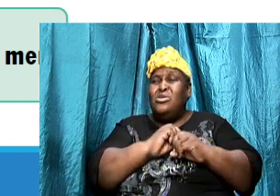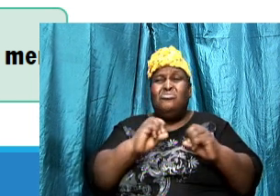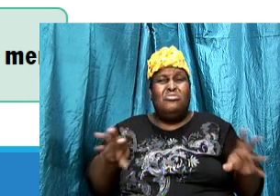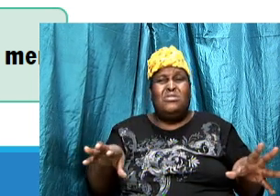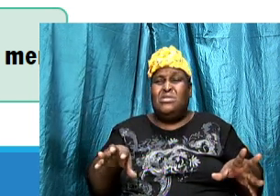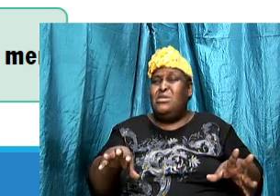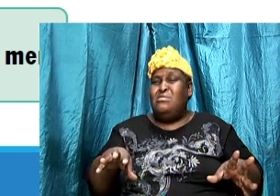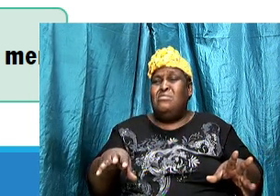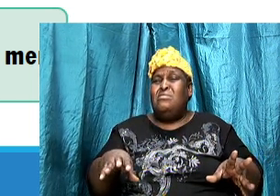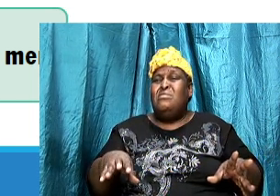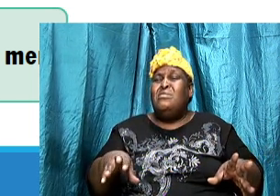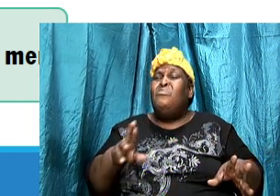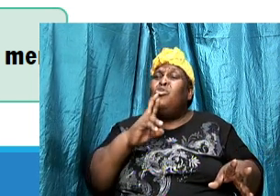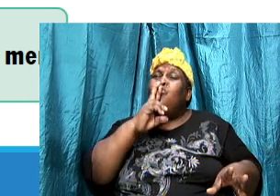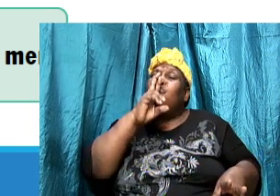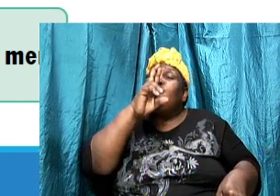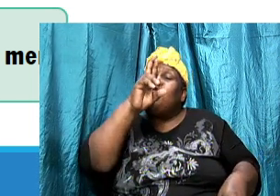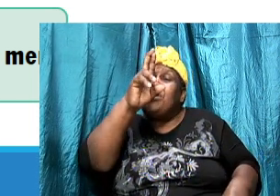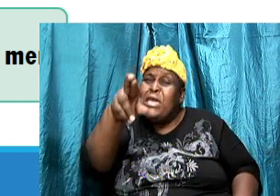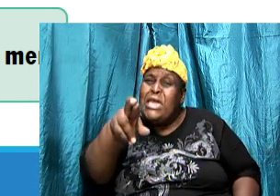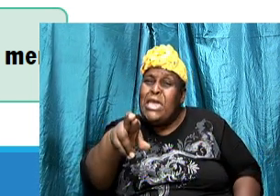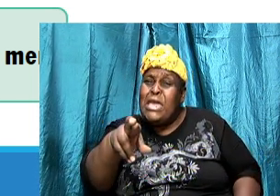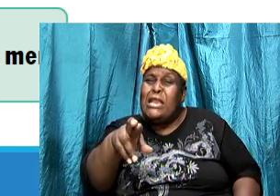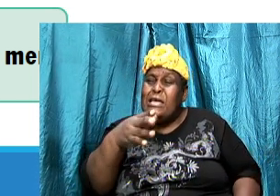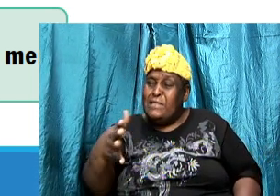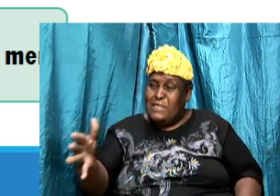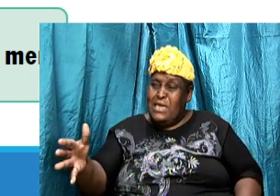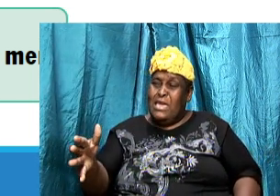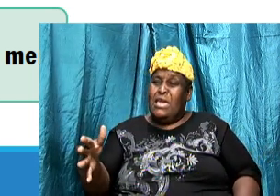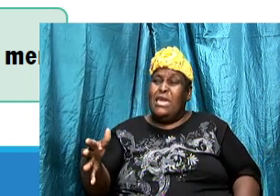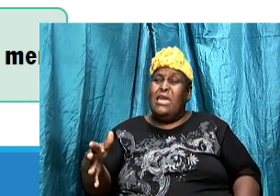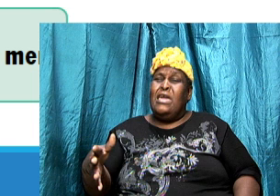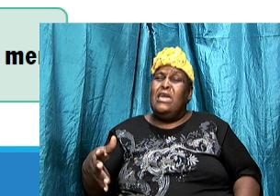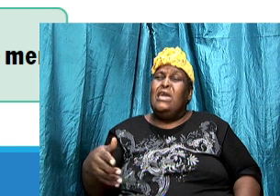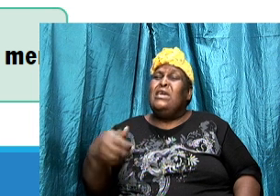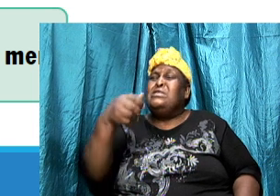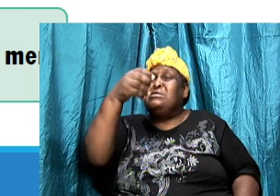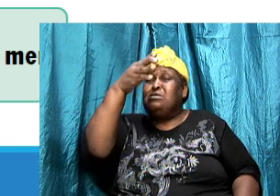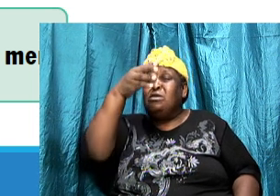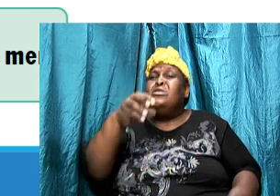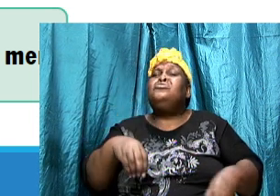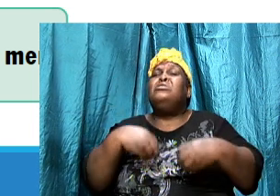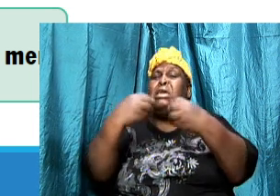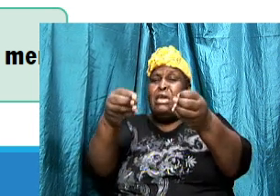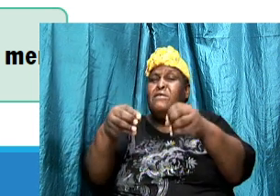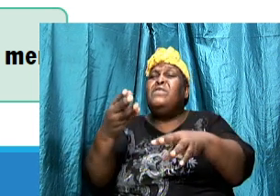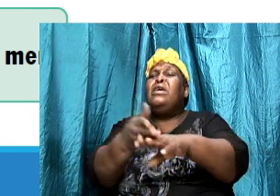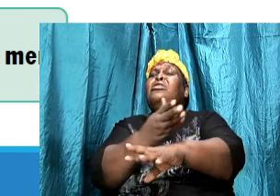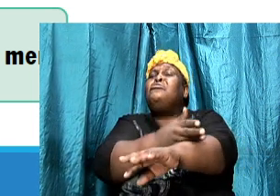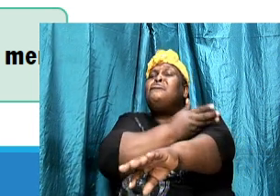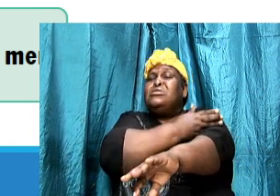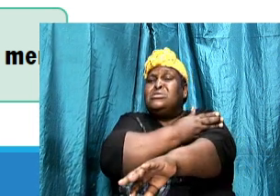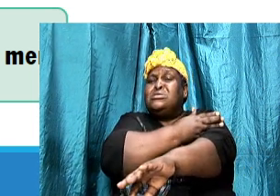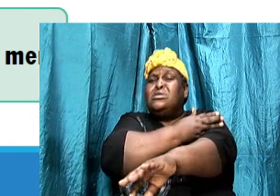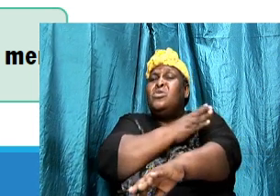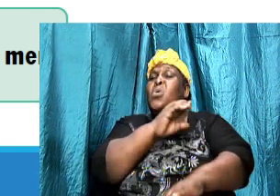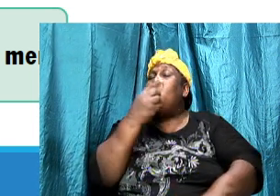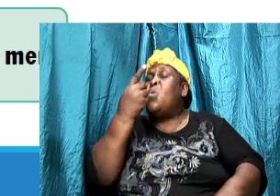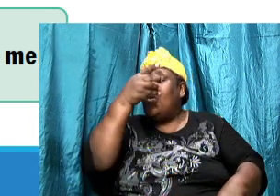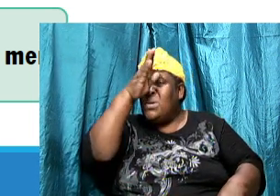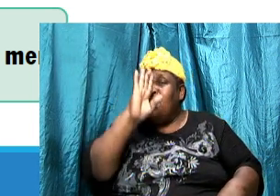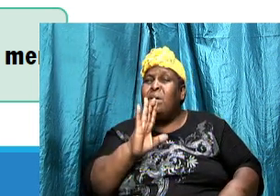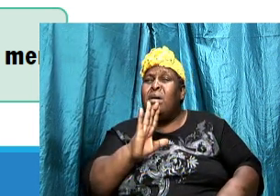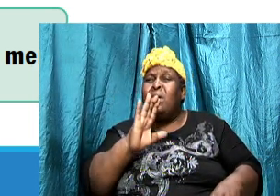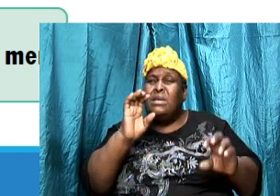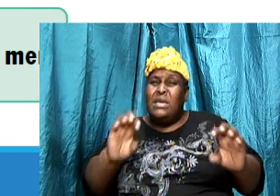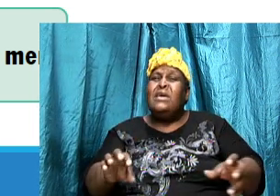The real substantial thing there is to give the increase. And it's only God can give the